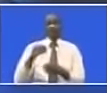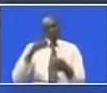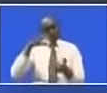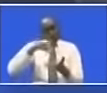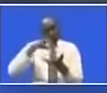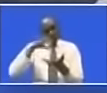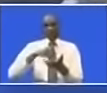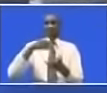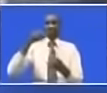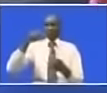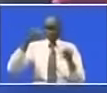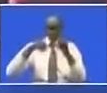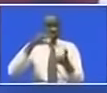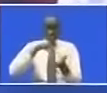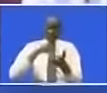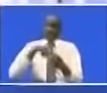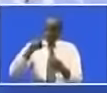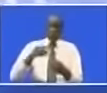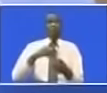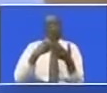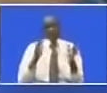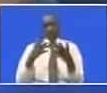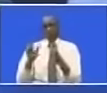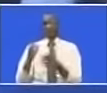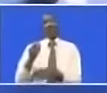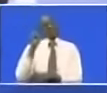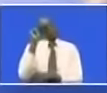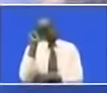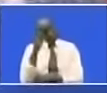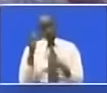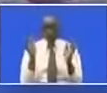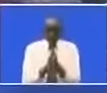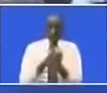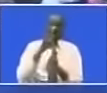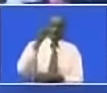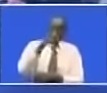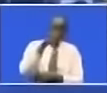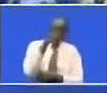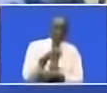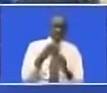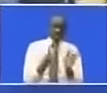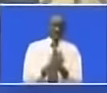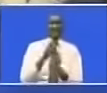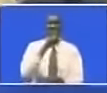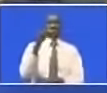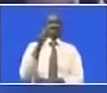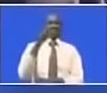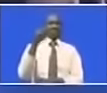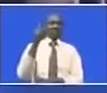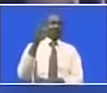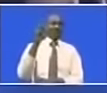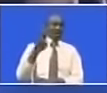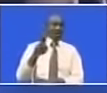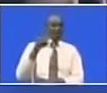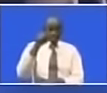centers opening on time at 7 a.m. for presidential and parliamentary elections here in the island of Zanzibar, in